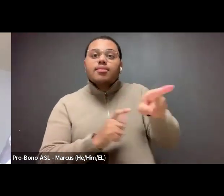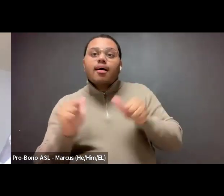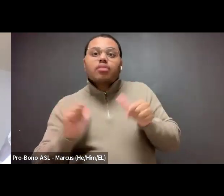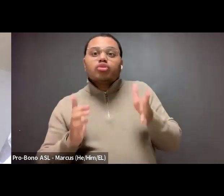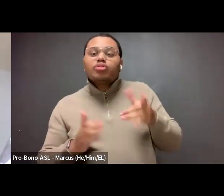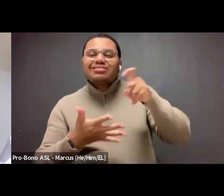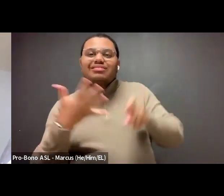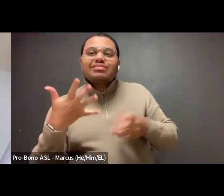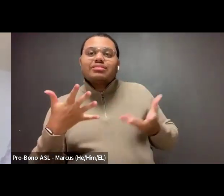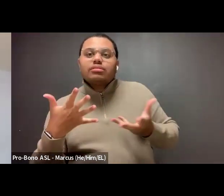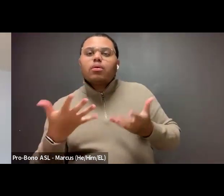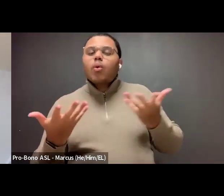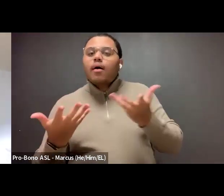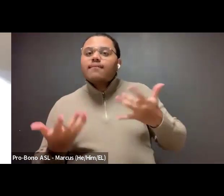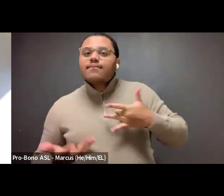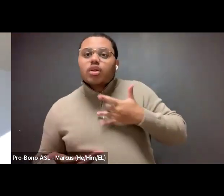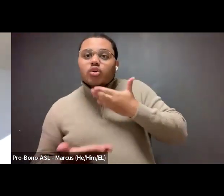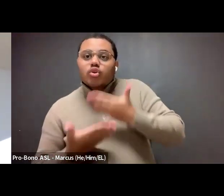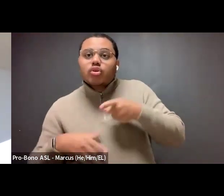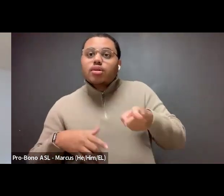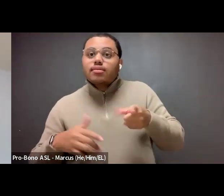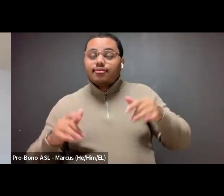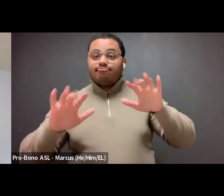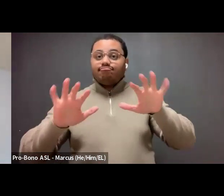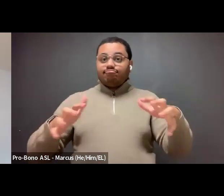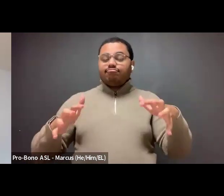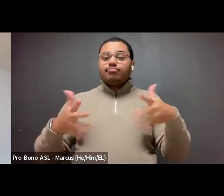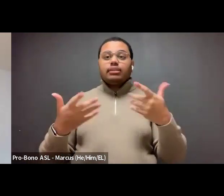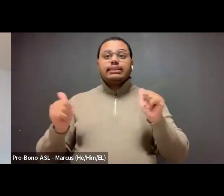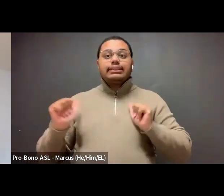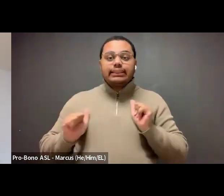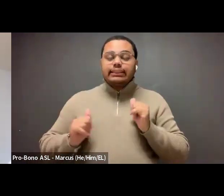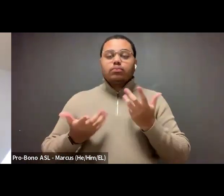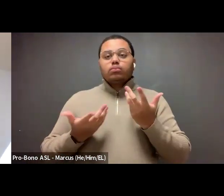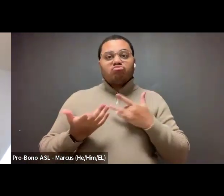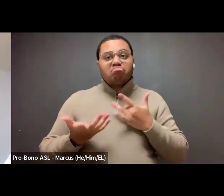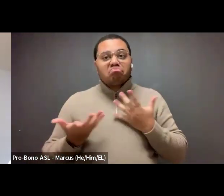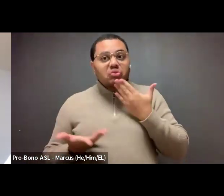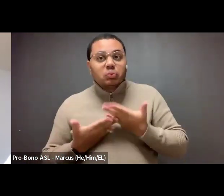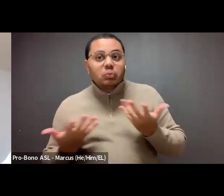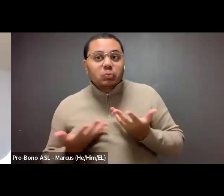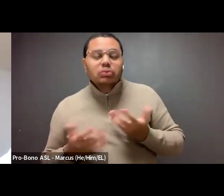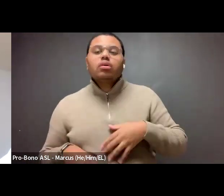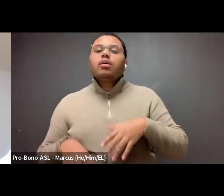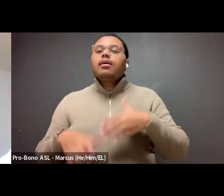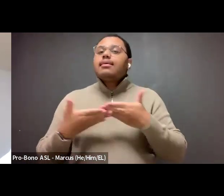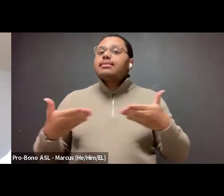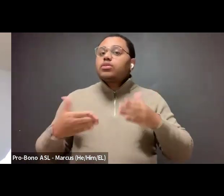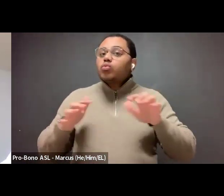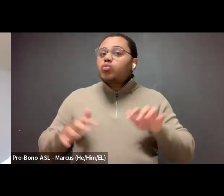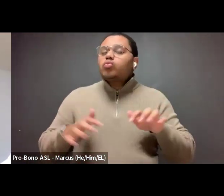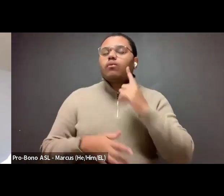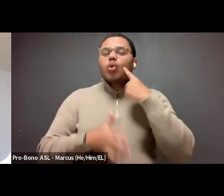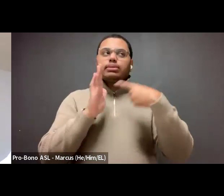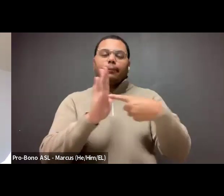important. What would feel good in this scene for them, depending on the scene? For things to do, for